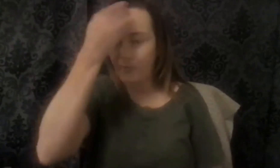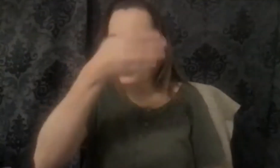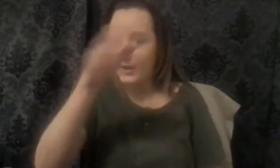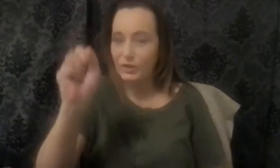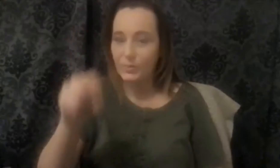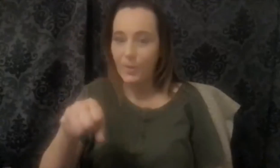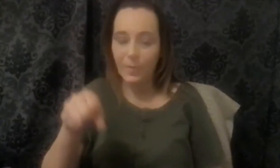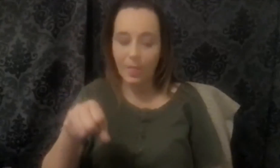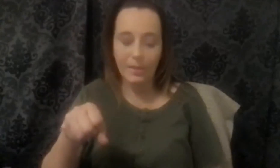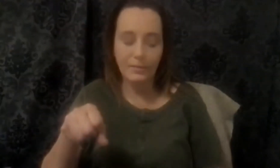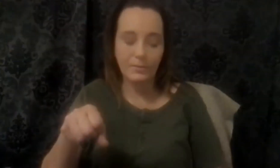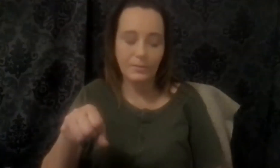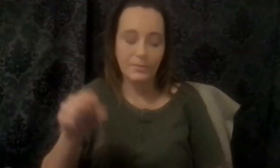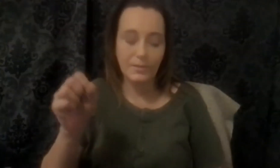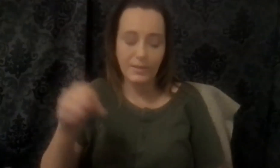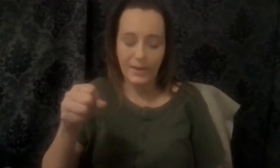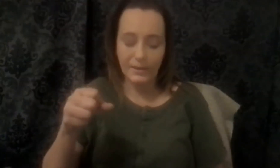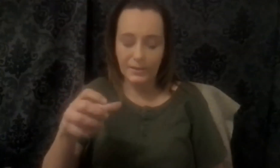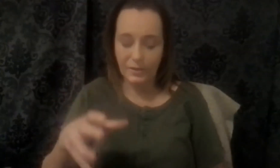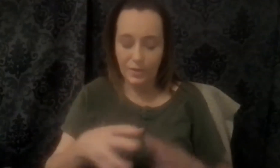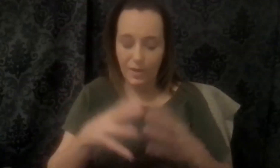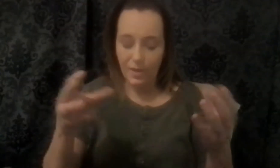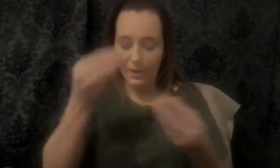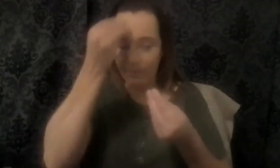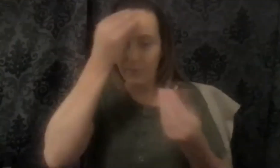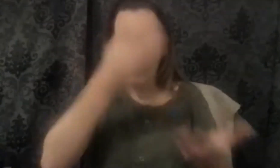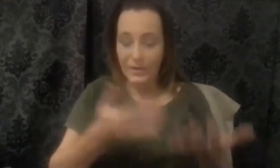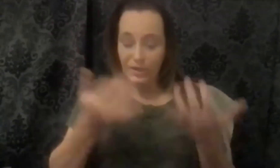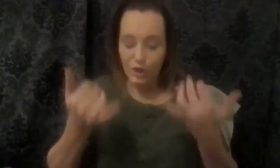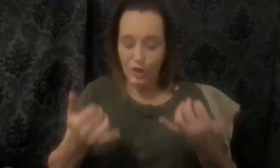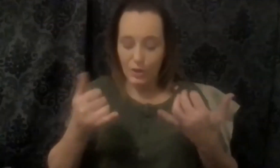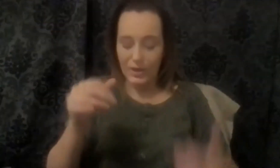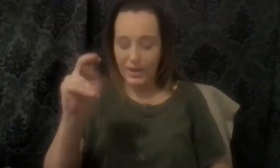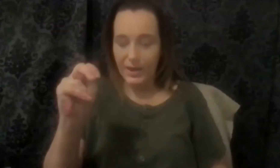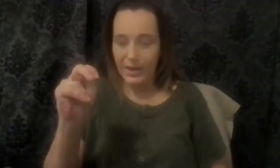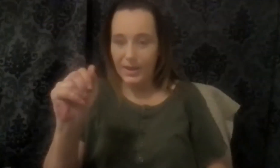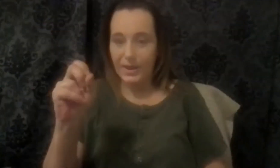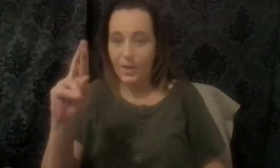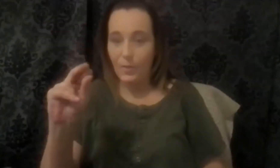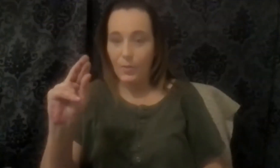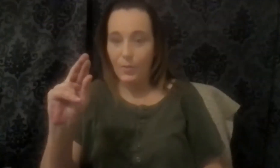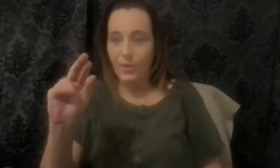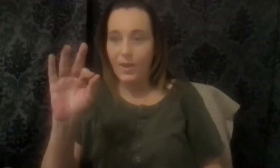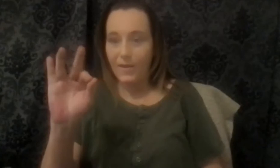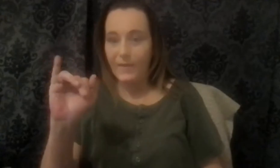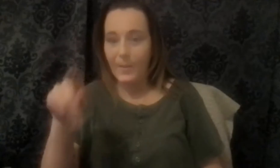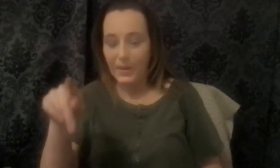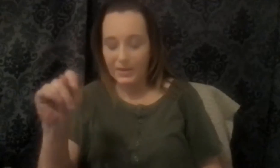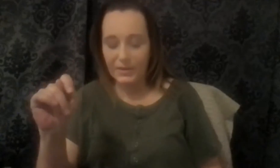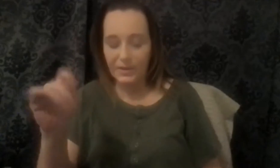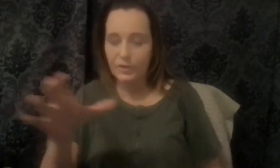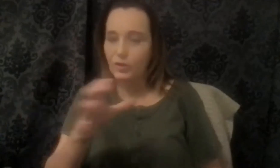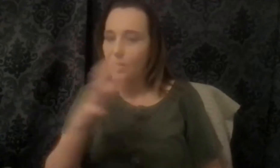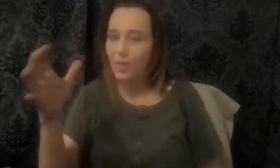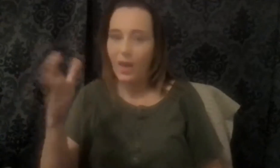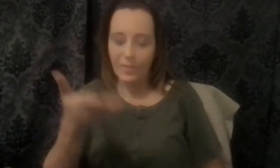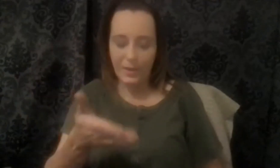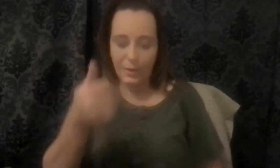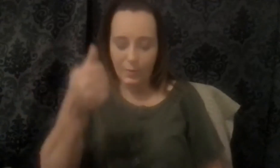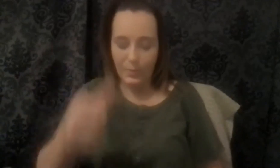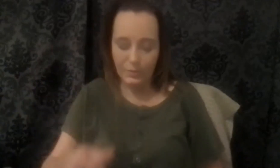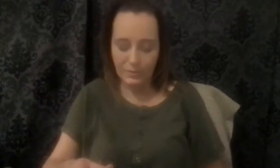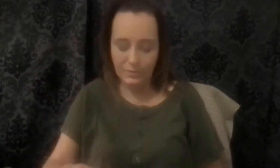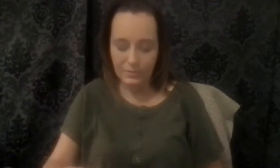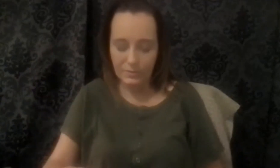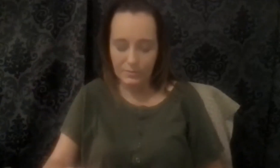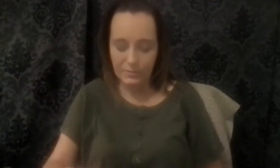is a load of information currently up at na.org regarding the FIPT. There is a huge amount of reading there, and we will continue,